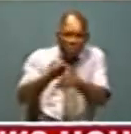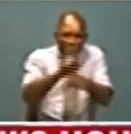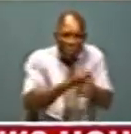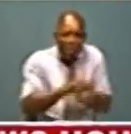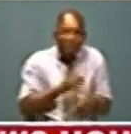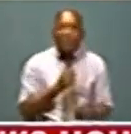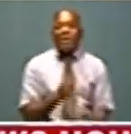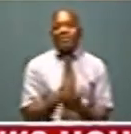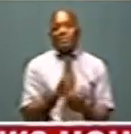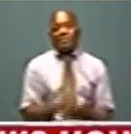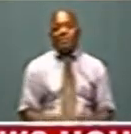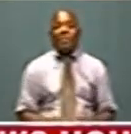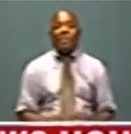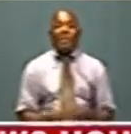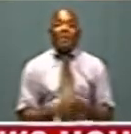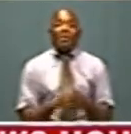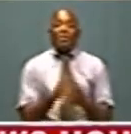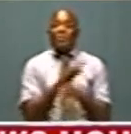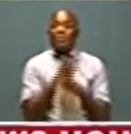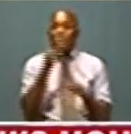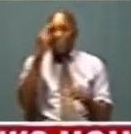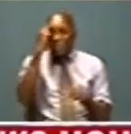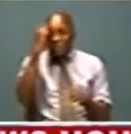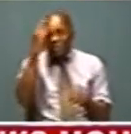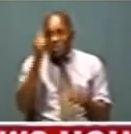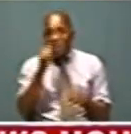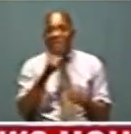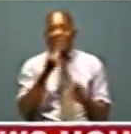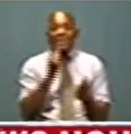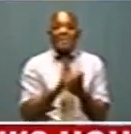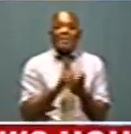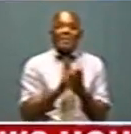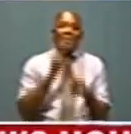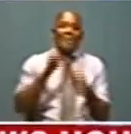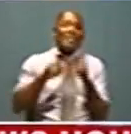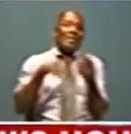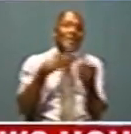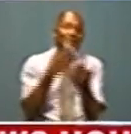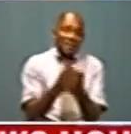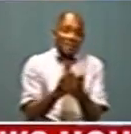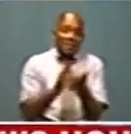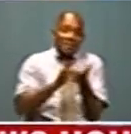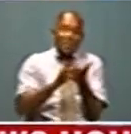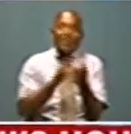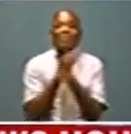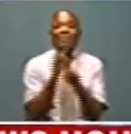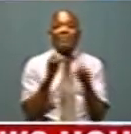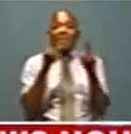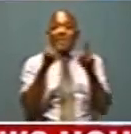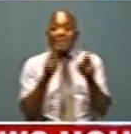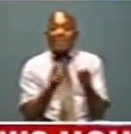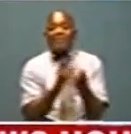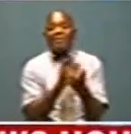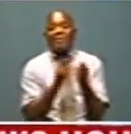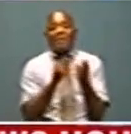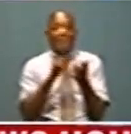to the wheel. There is no reason why this cannot be achieved. Treatment is free, testing is